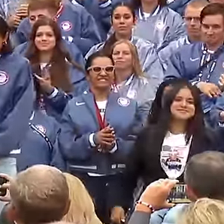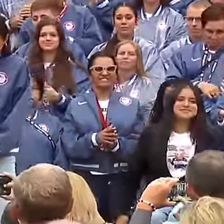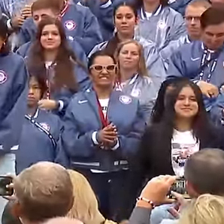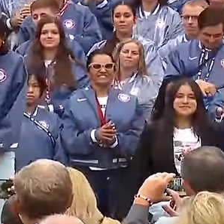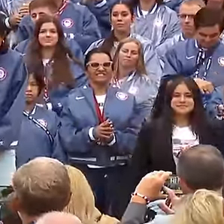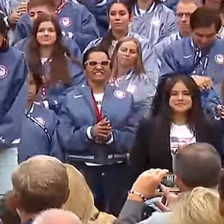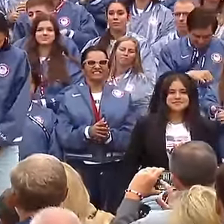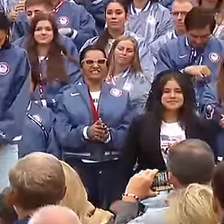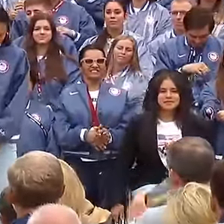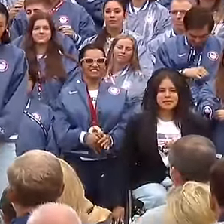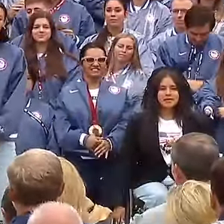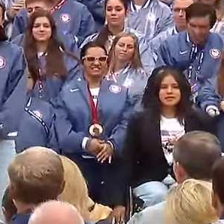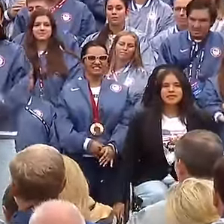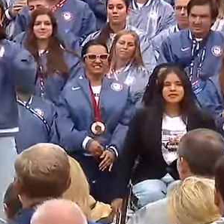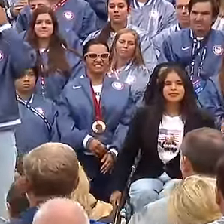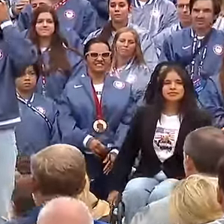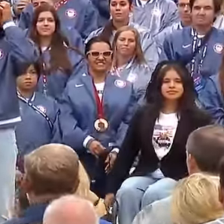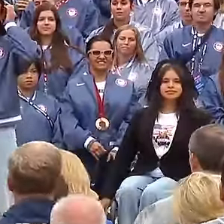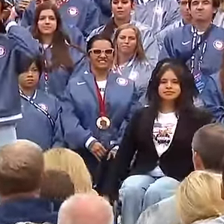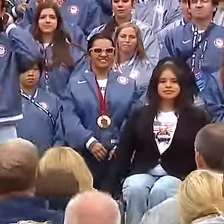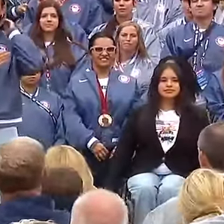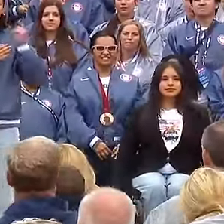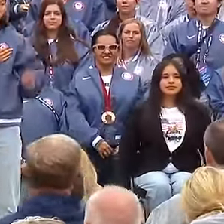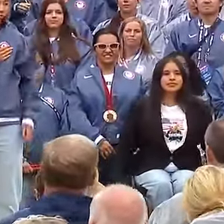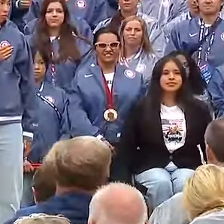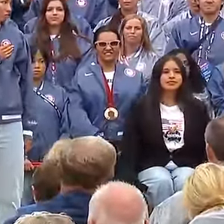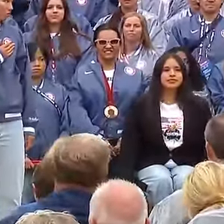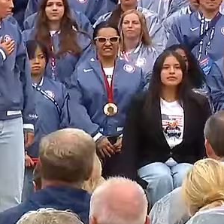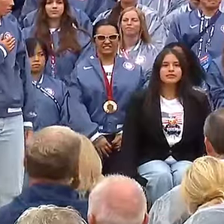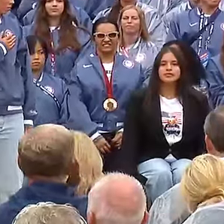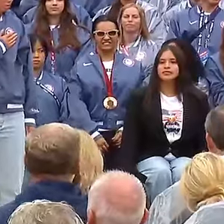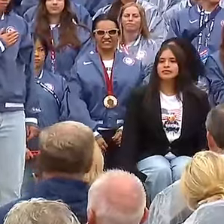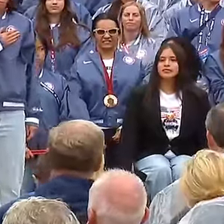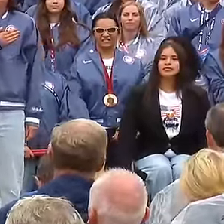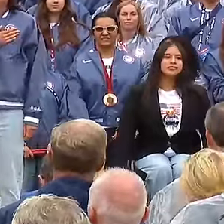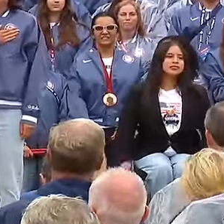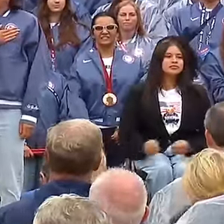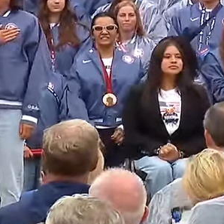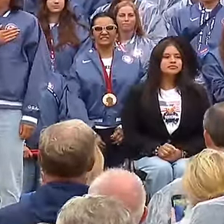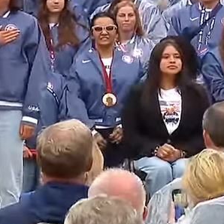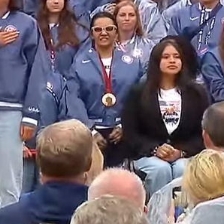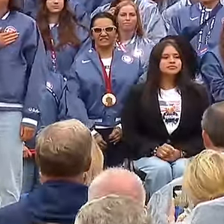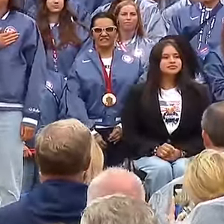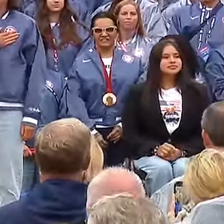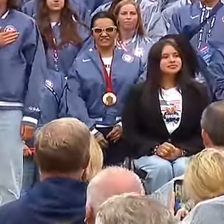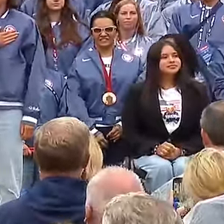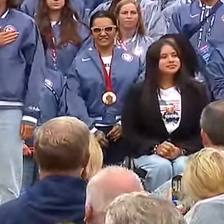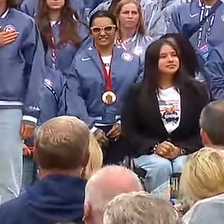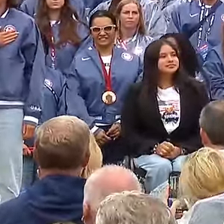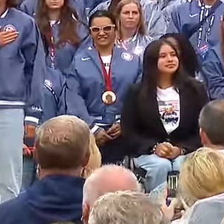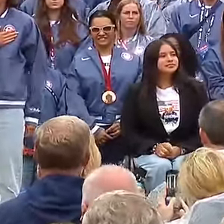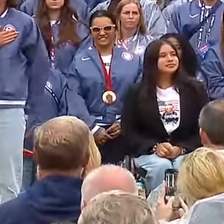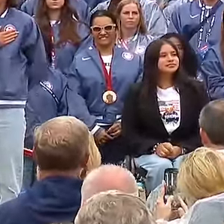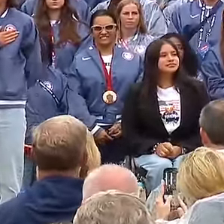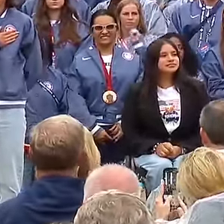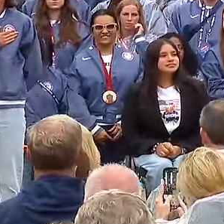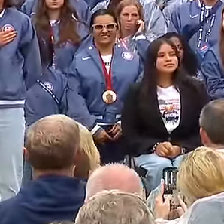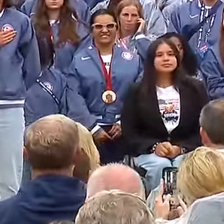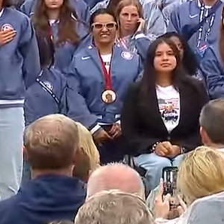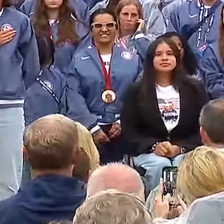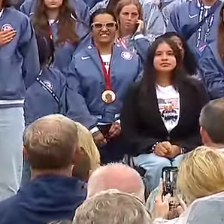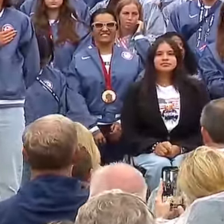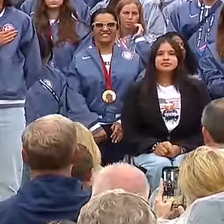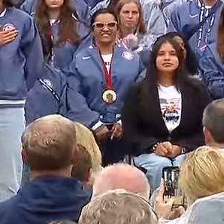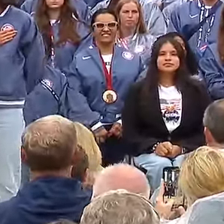Distinguished guests, please rise, if able, for the singing of our national anthem by musician First Class Rayvon Owen from the